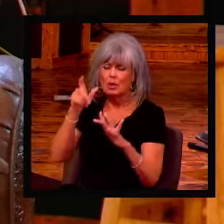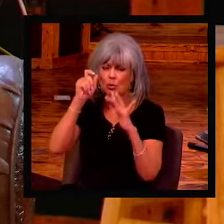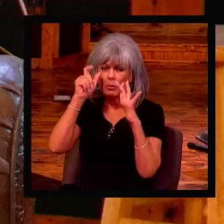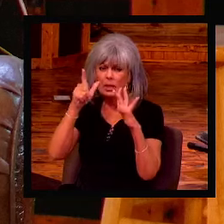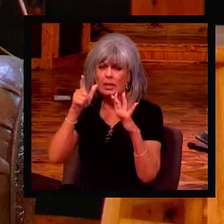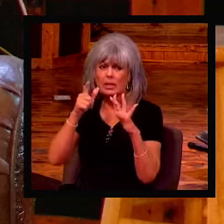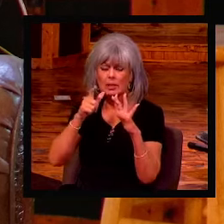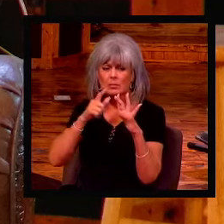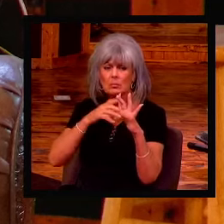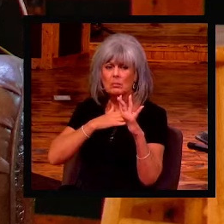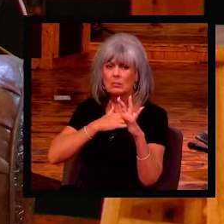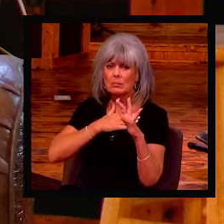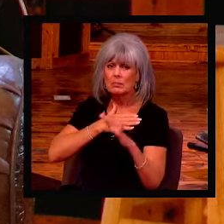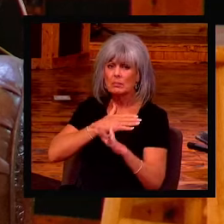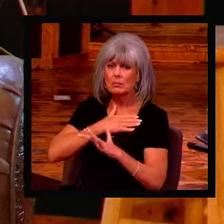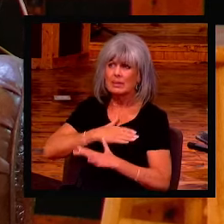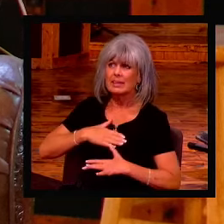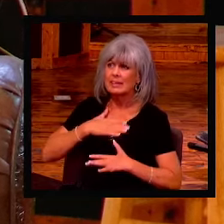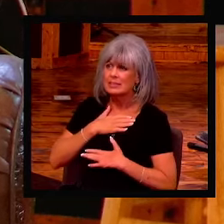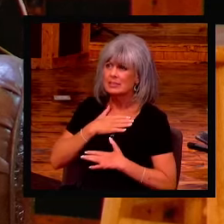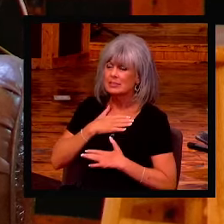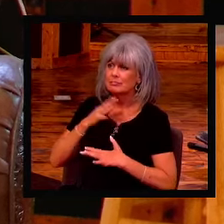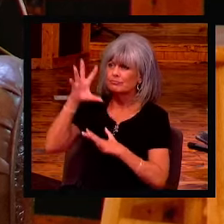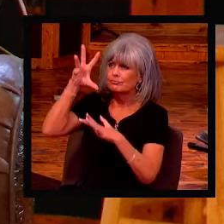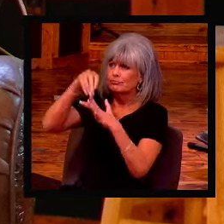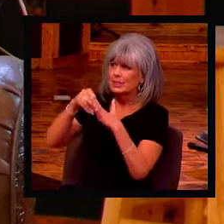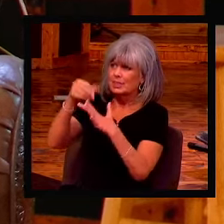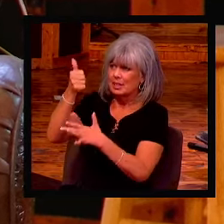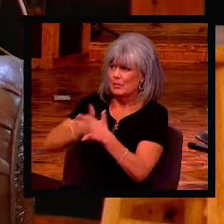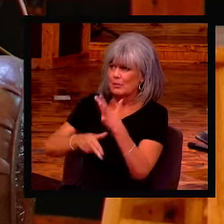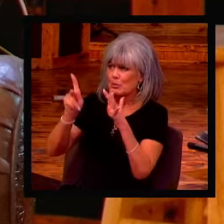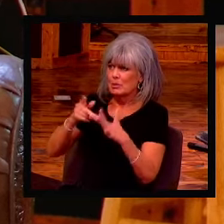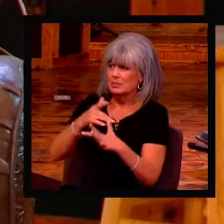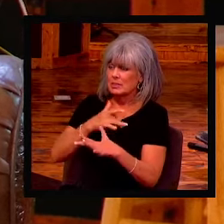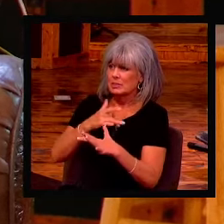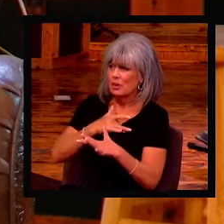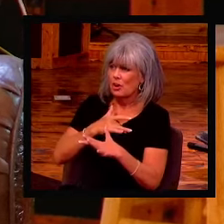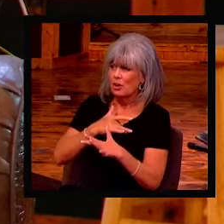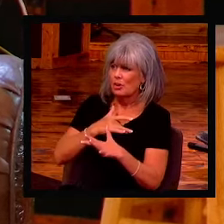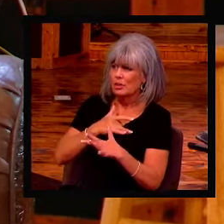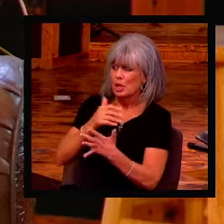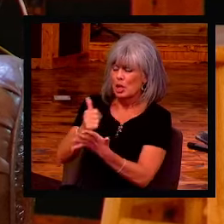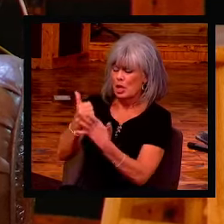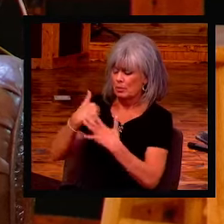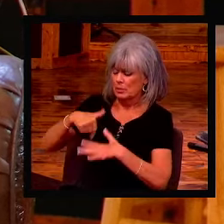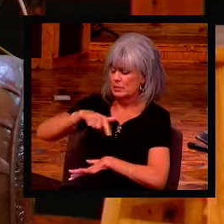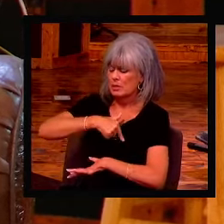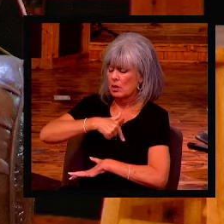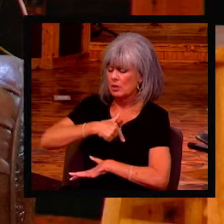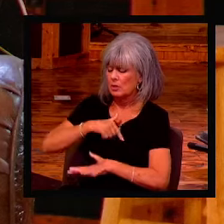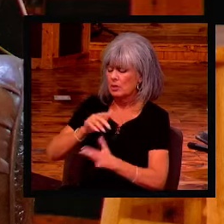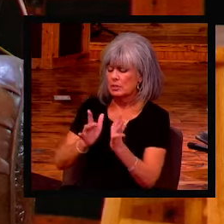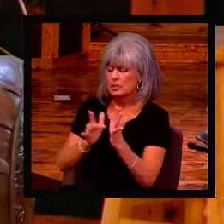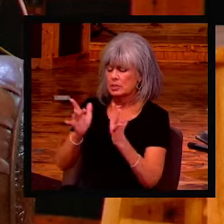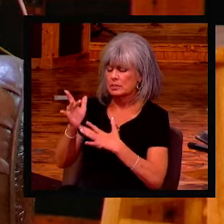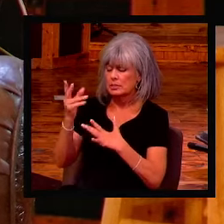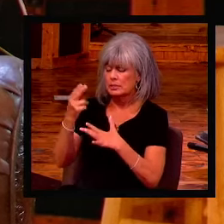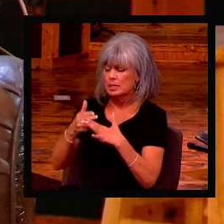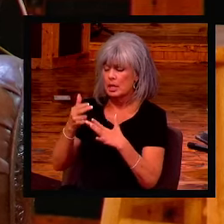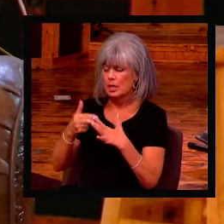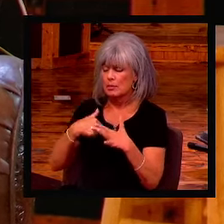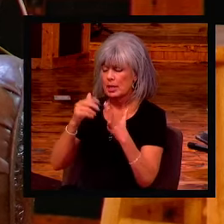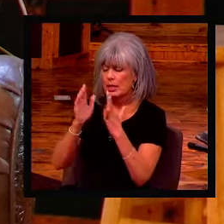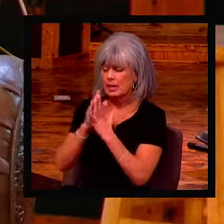be in everyone's heart and love them completely and hold us all in your hands. It's in Jesus' name I ask these